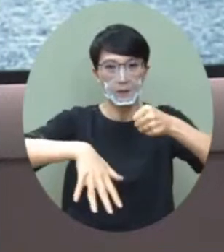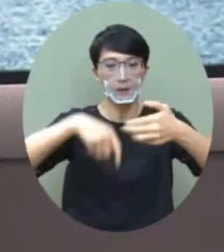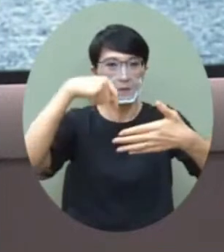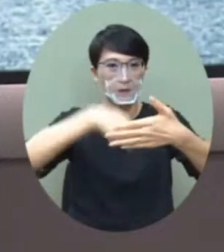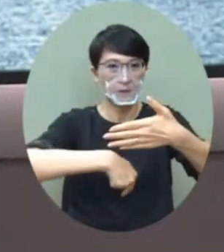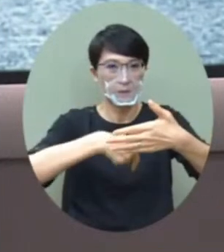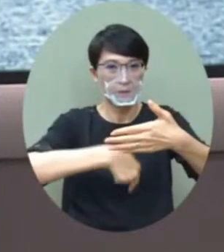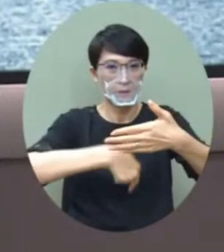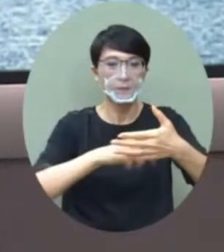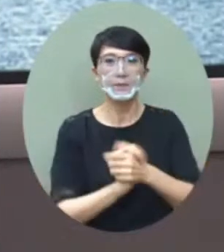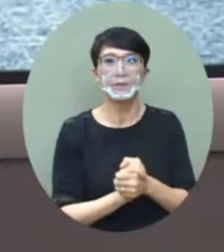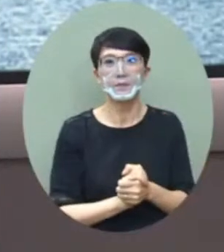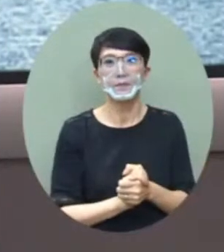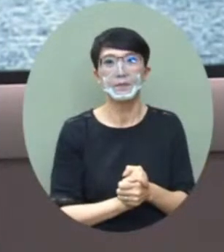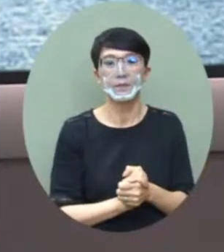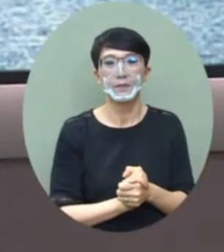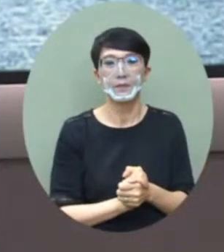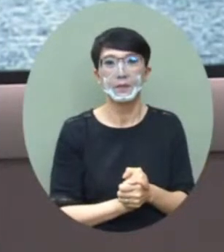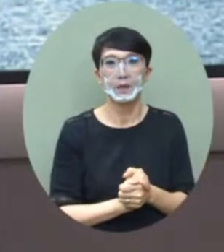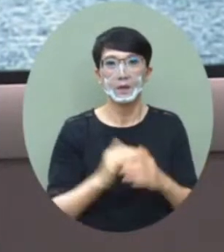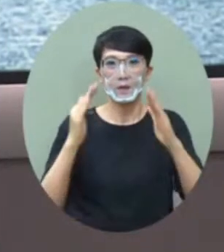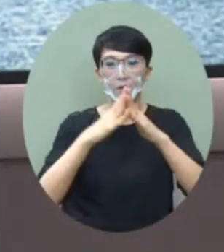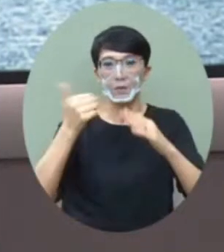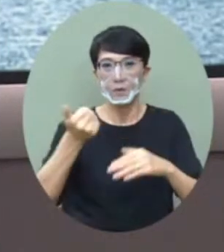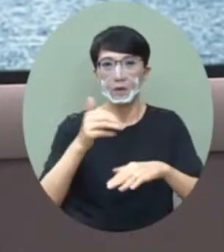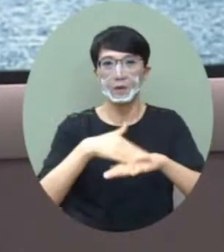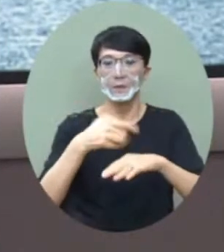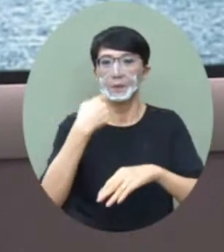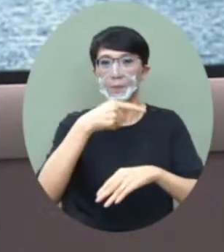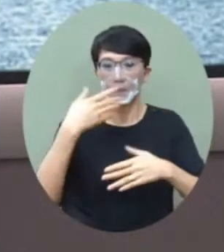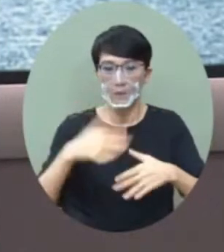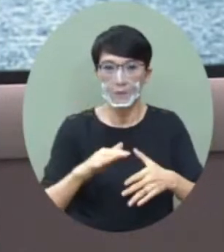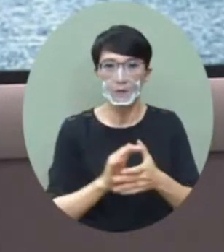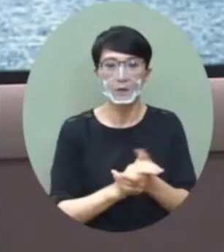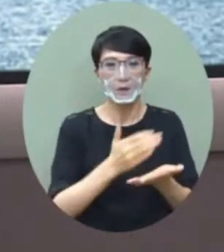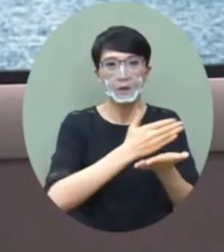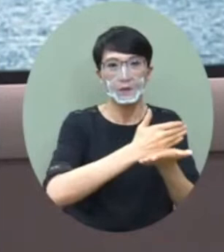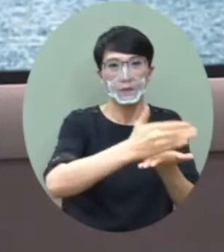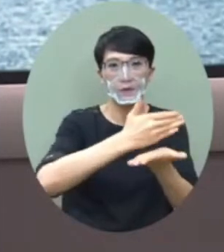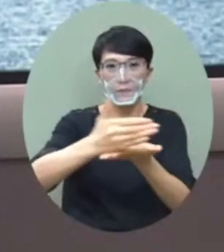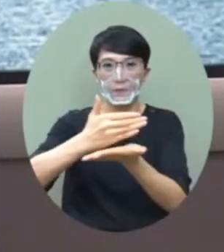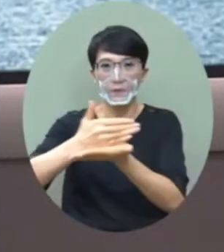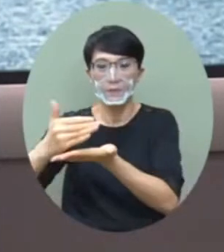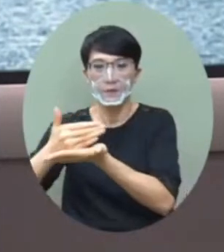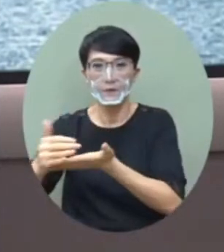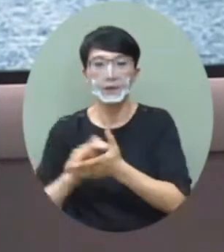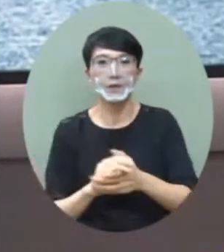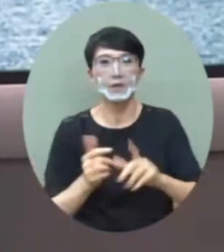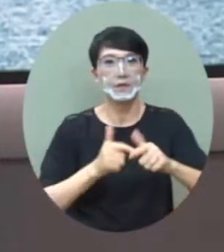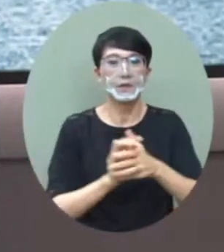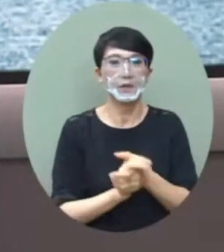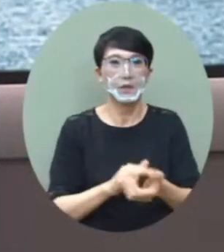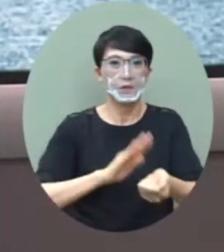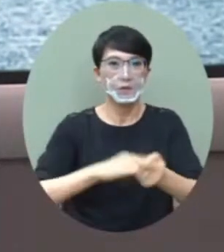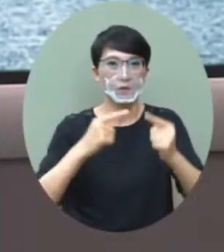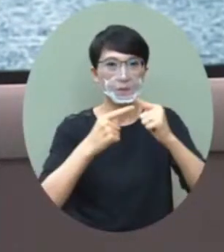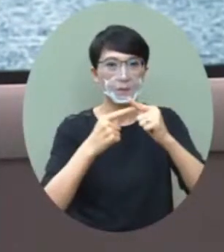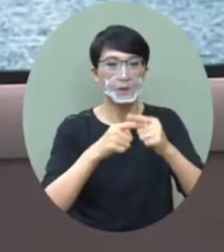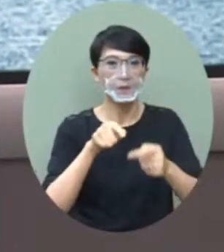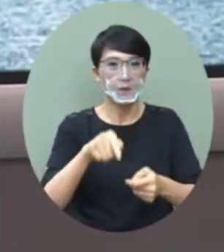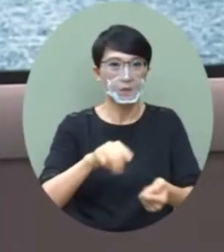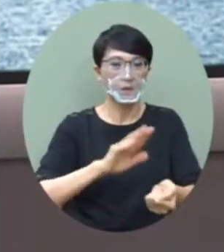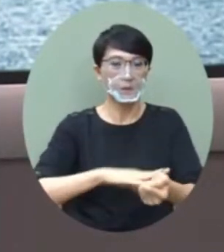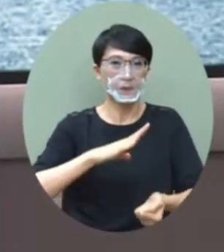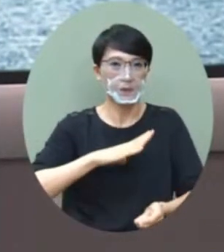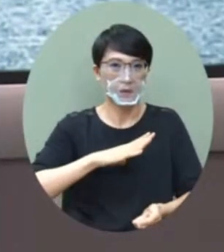is only part of the facilities for treating COVID patients. As mentioned by the Secretary for